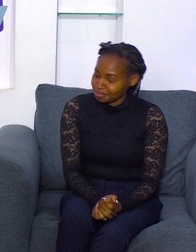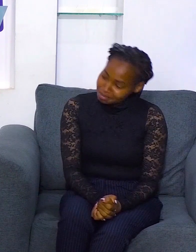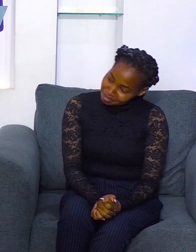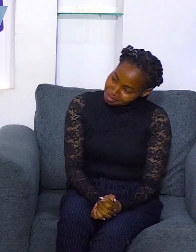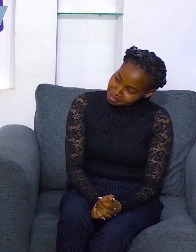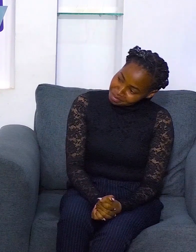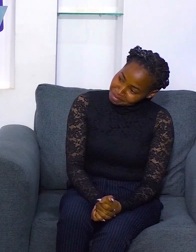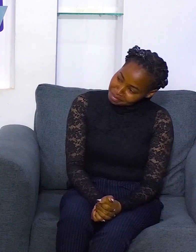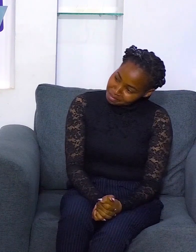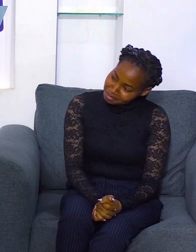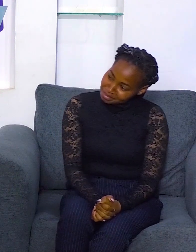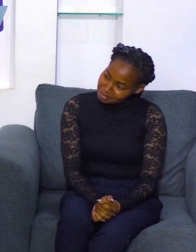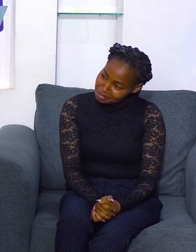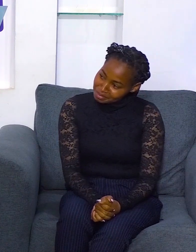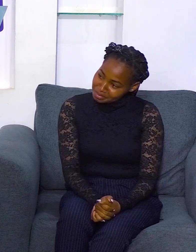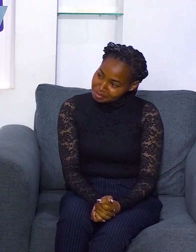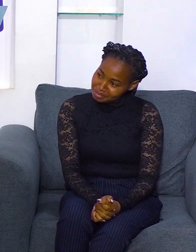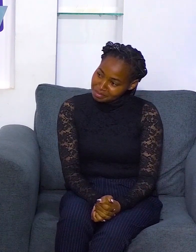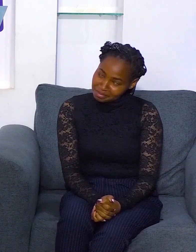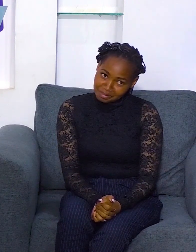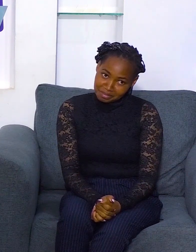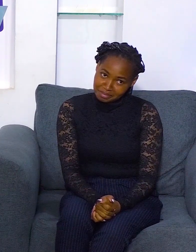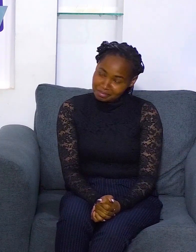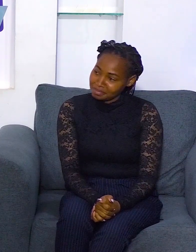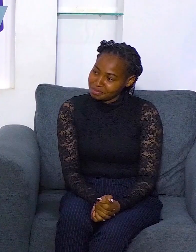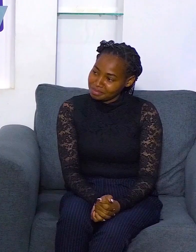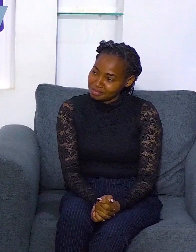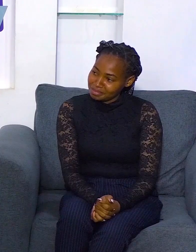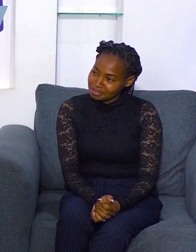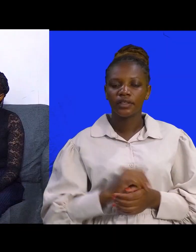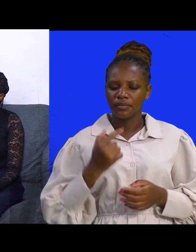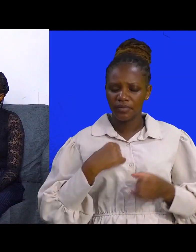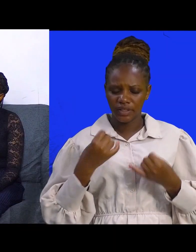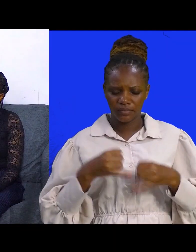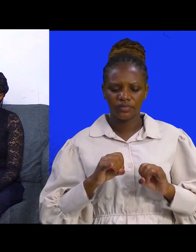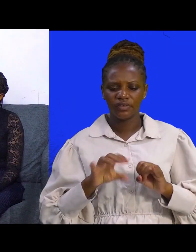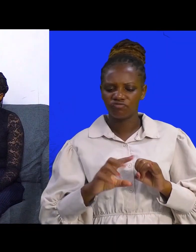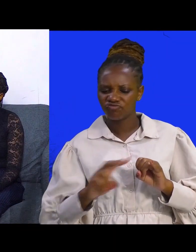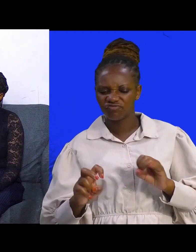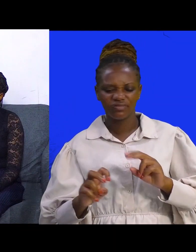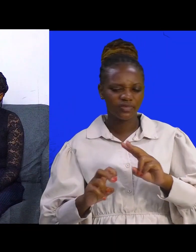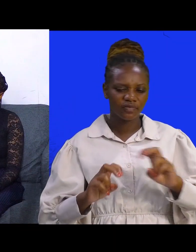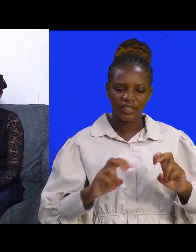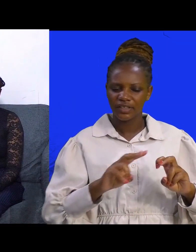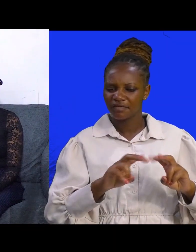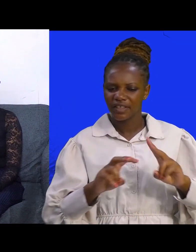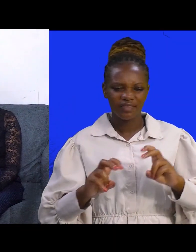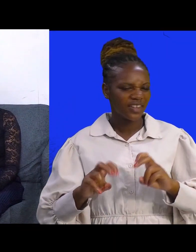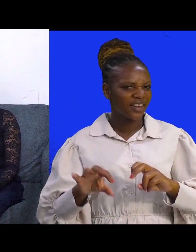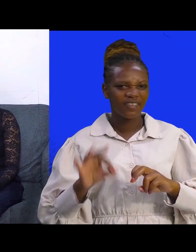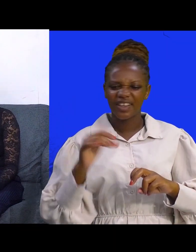What exactly, do you love most doing? Like your hobbies. What are your hobbies? I'm really trying to find